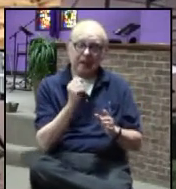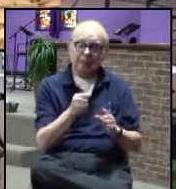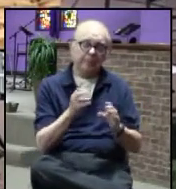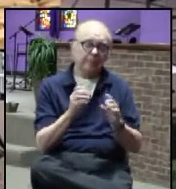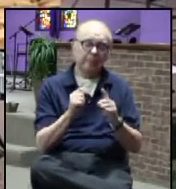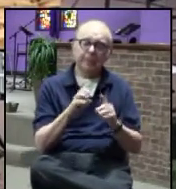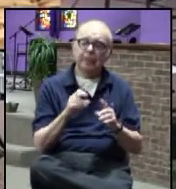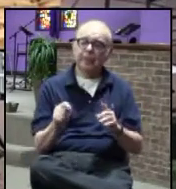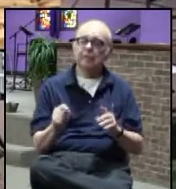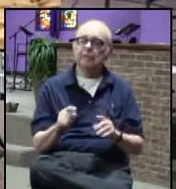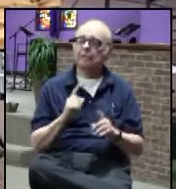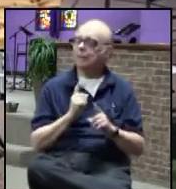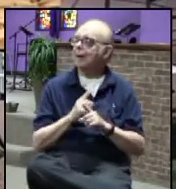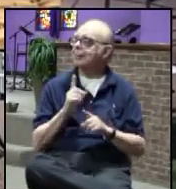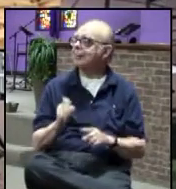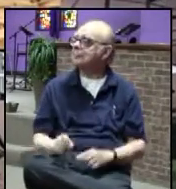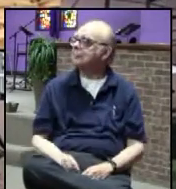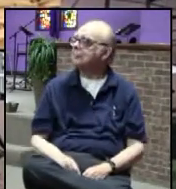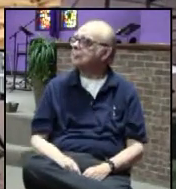Right?